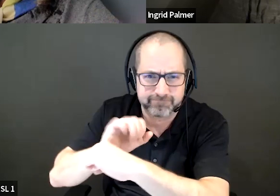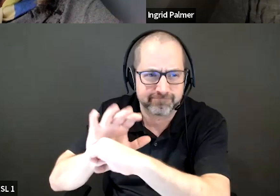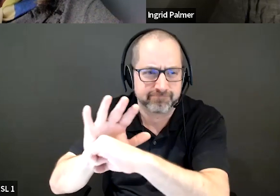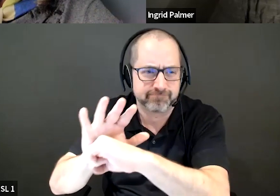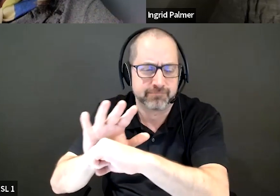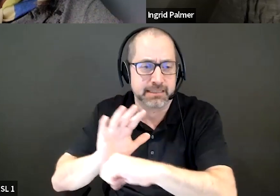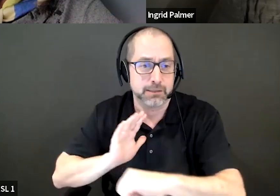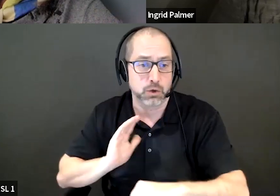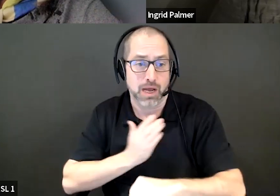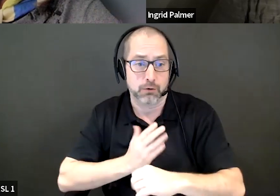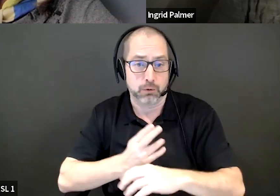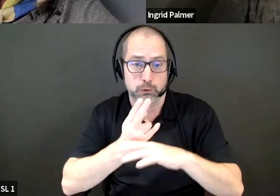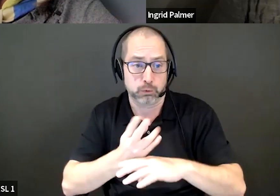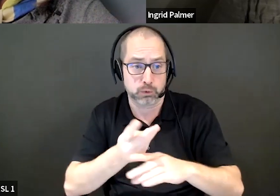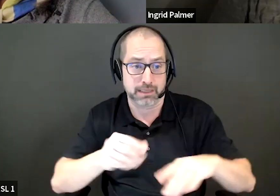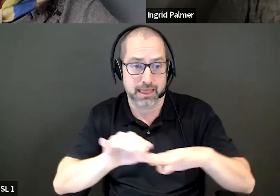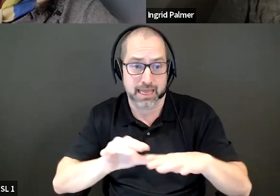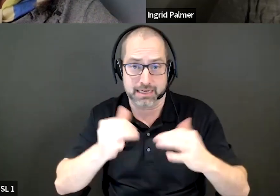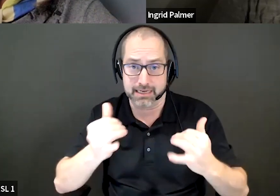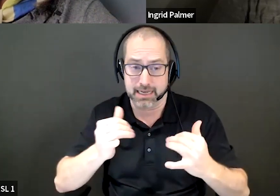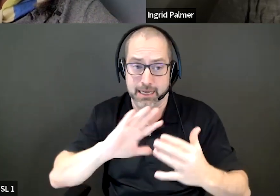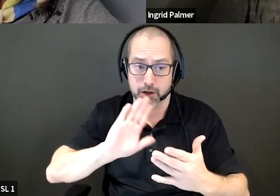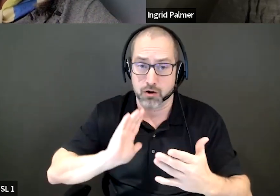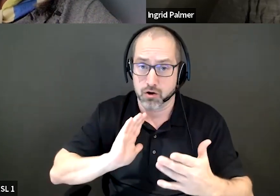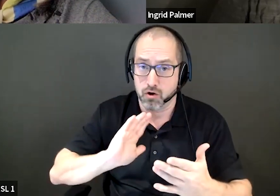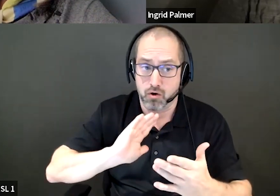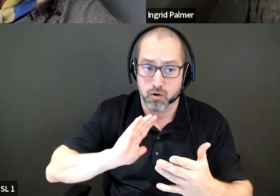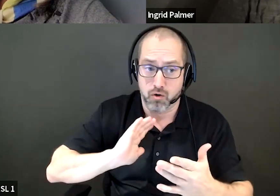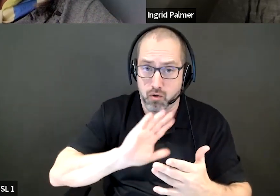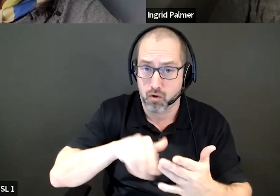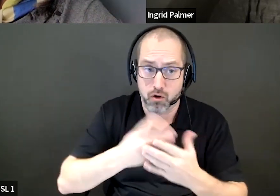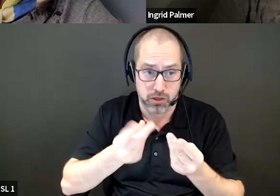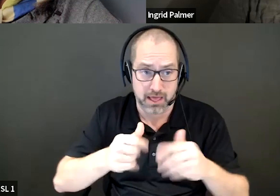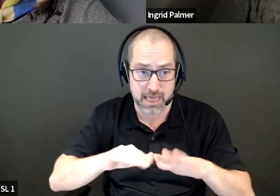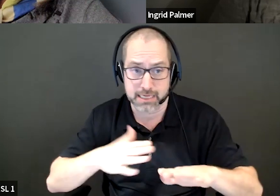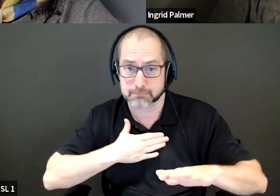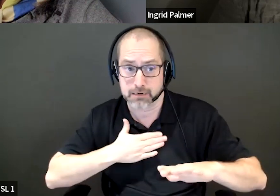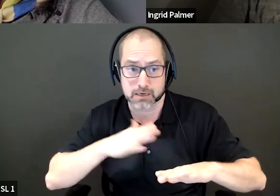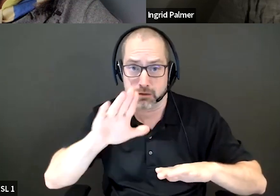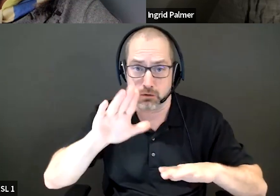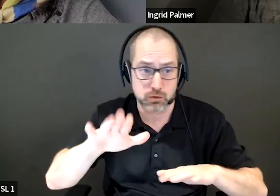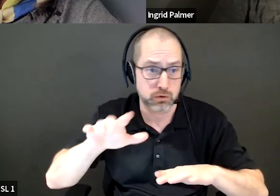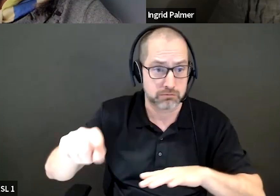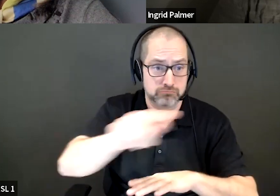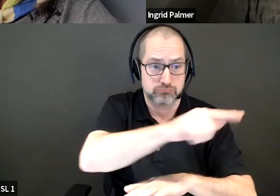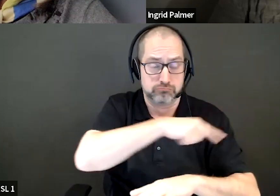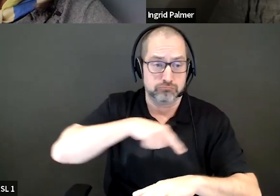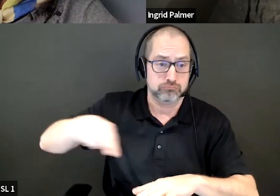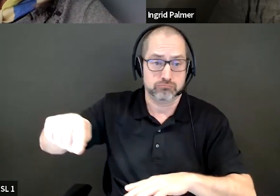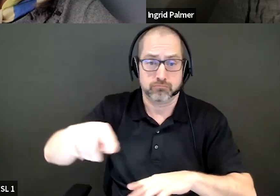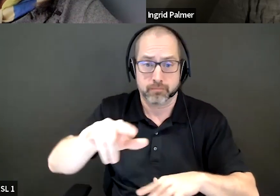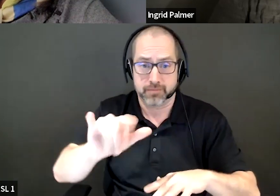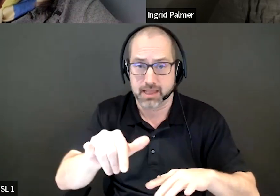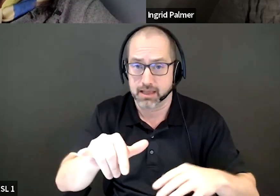today, as all the lands that we are residing upon this afternoon, will be in